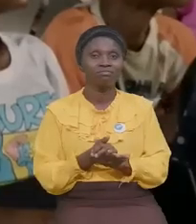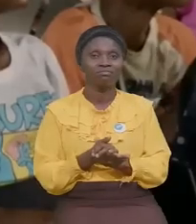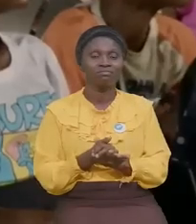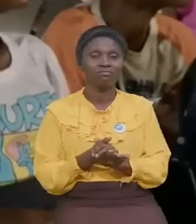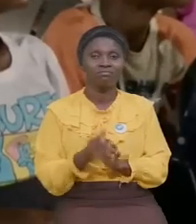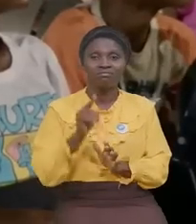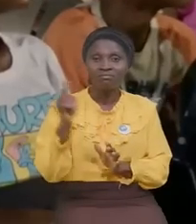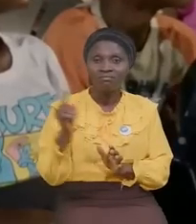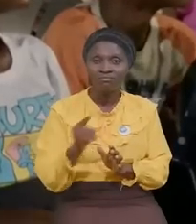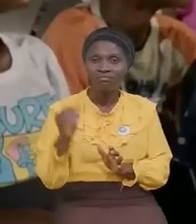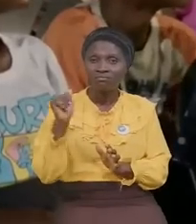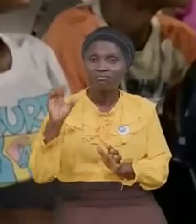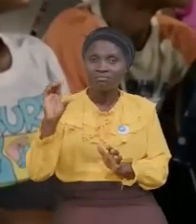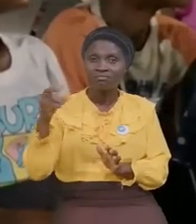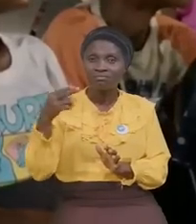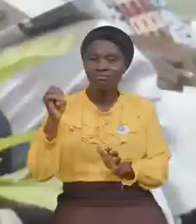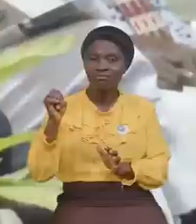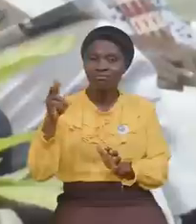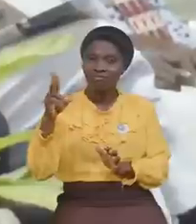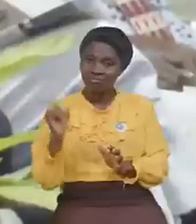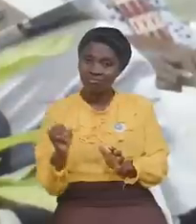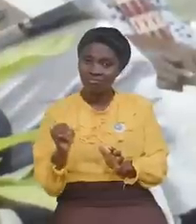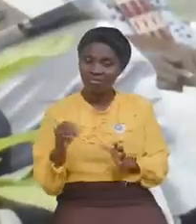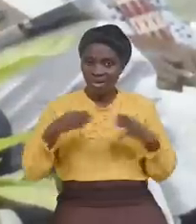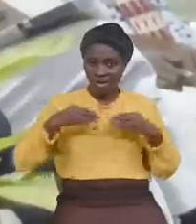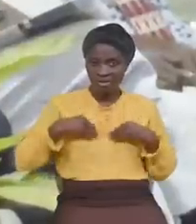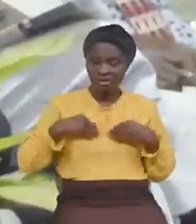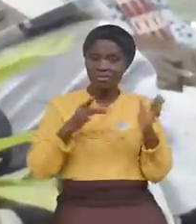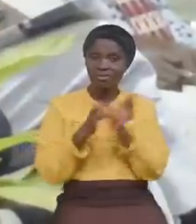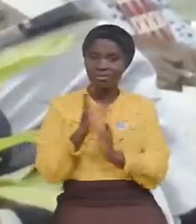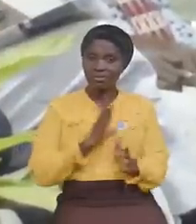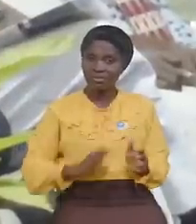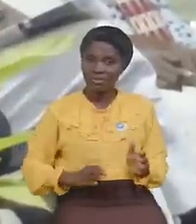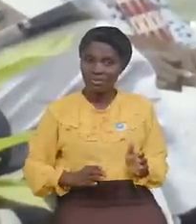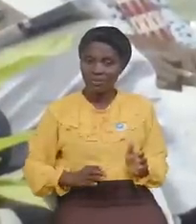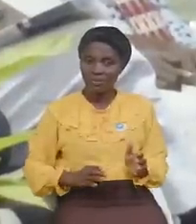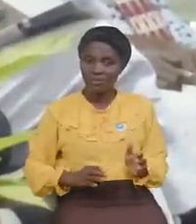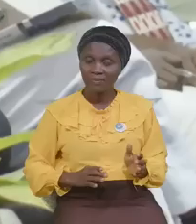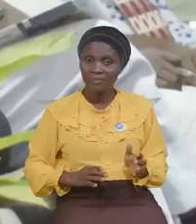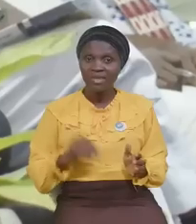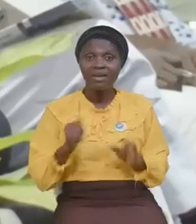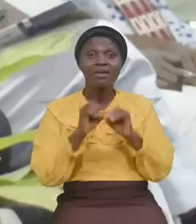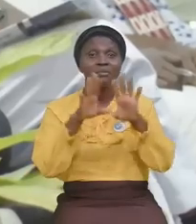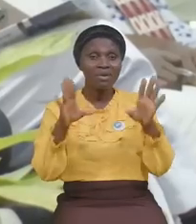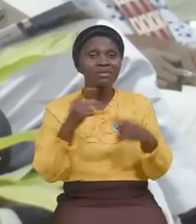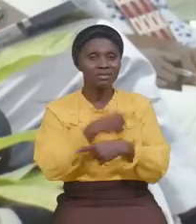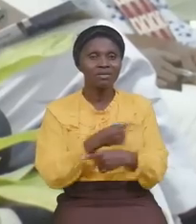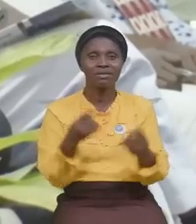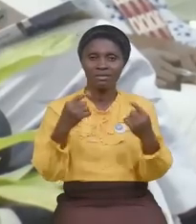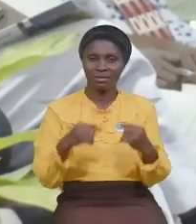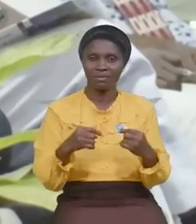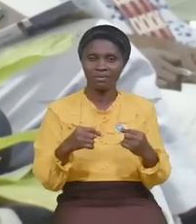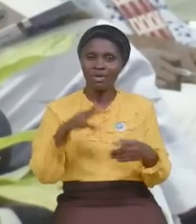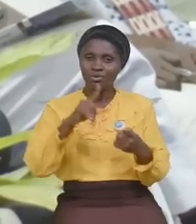Zacchaeus received Jesus Christ. A bright day came into